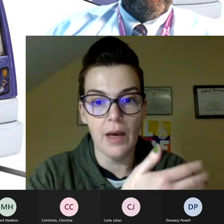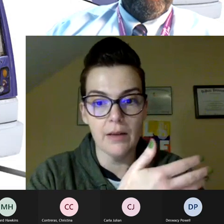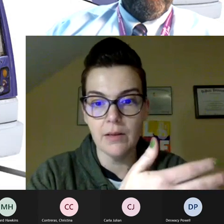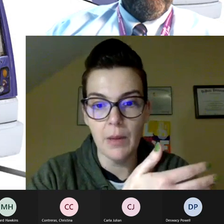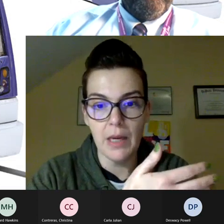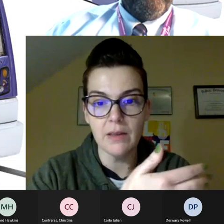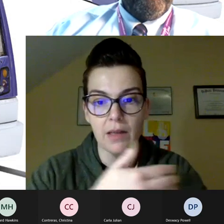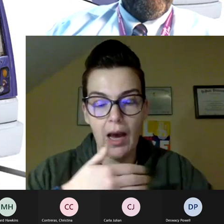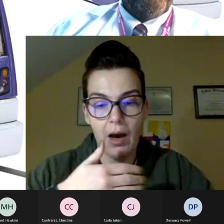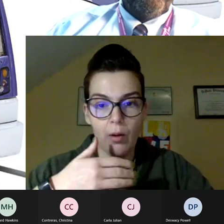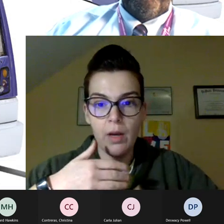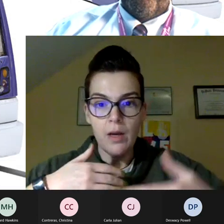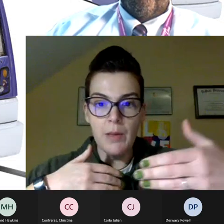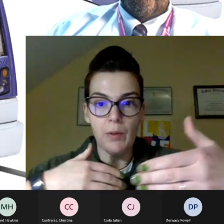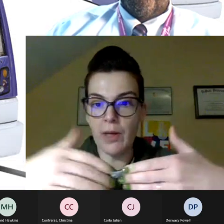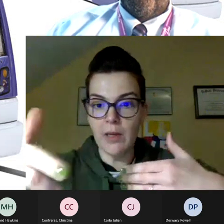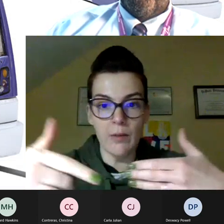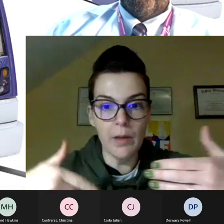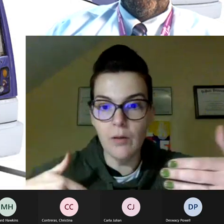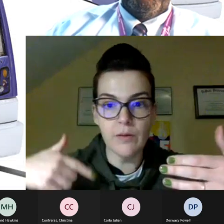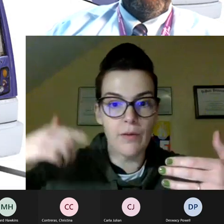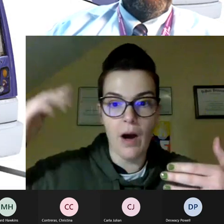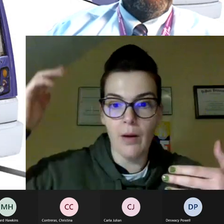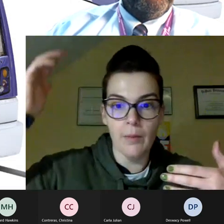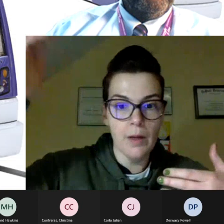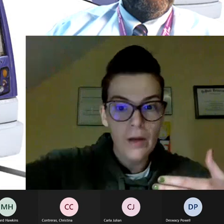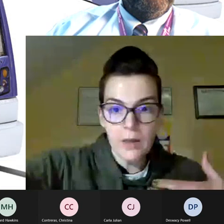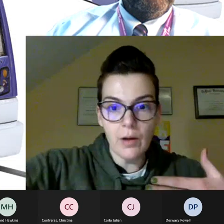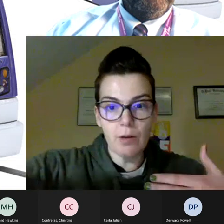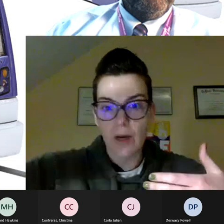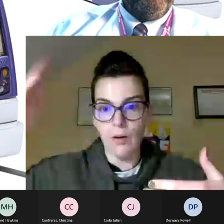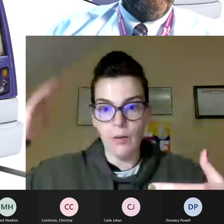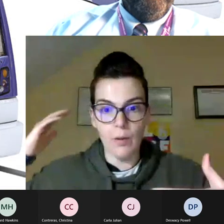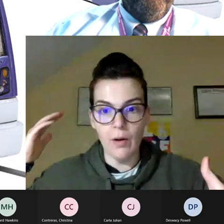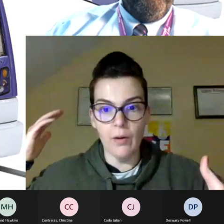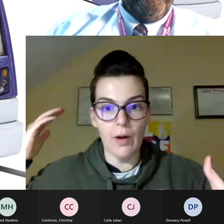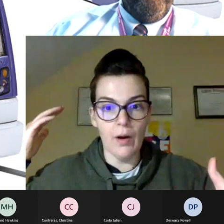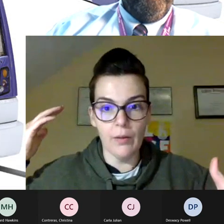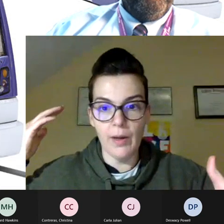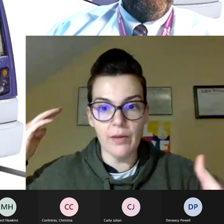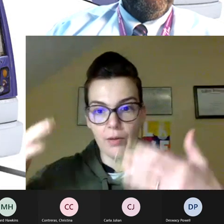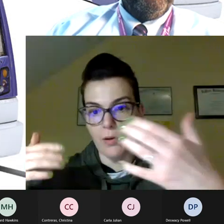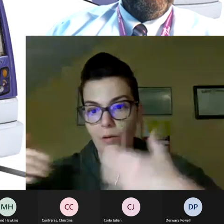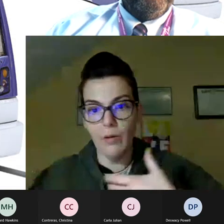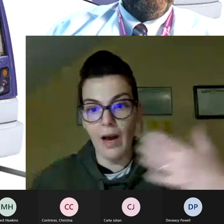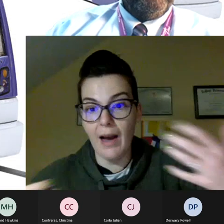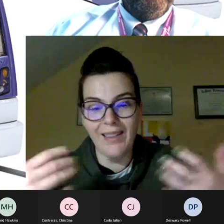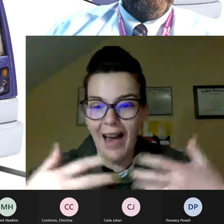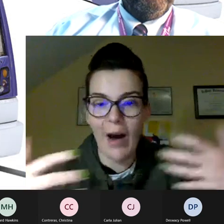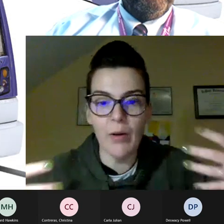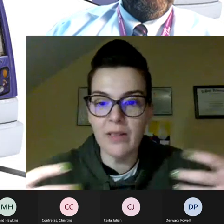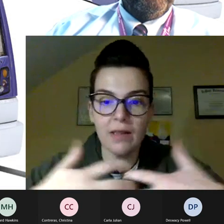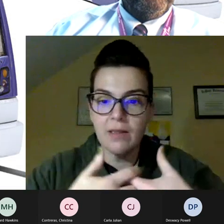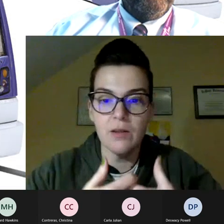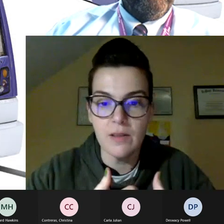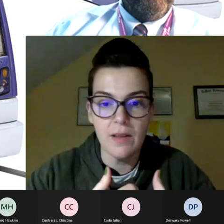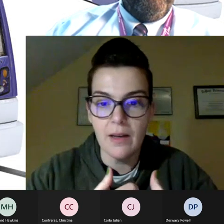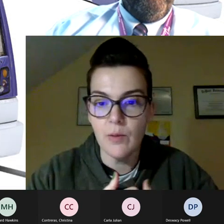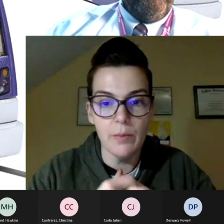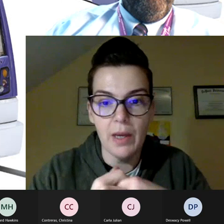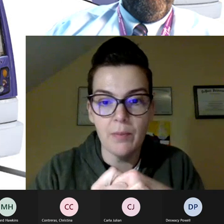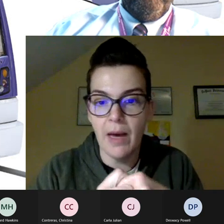is for that space and how people can commute from, you know, Carroll Road all the way through, like, how does